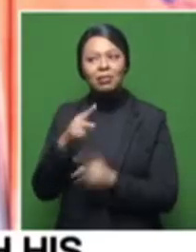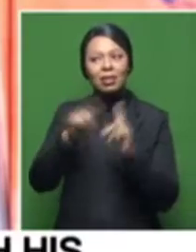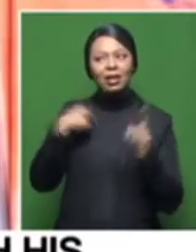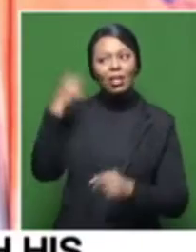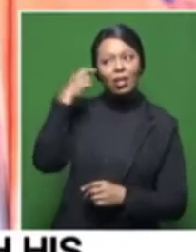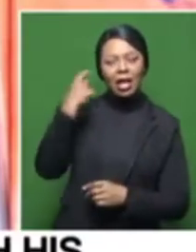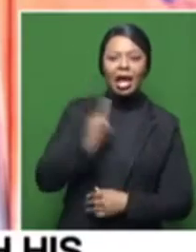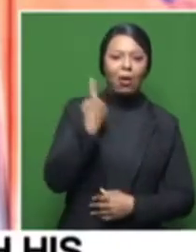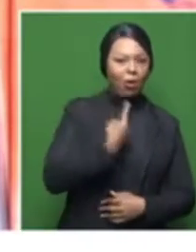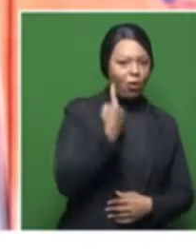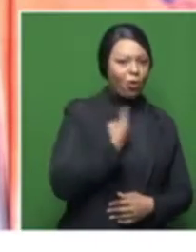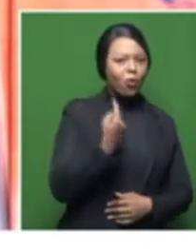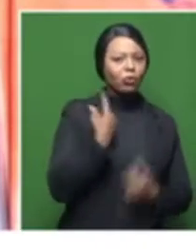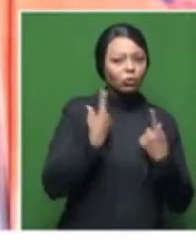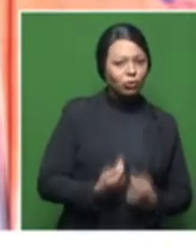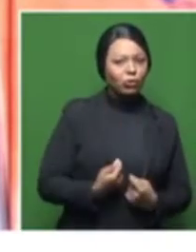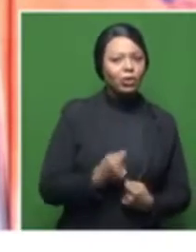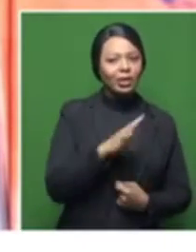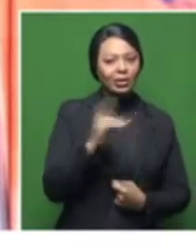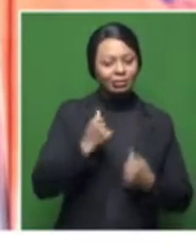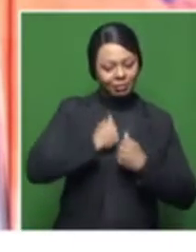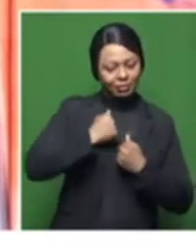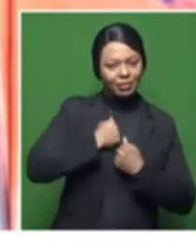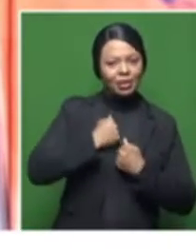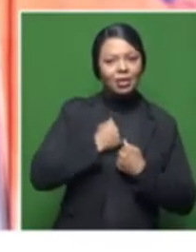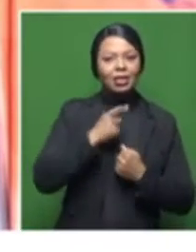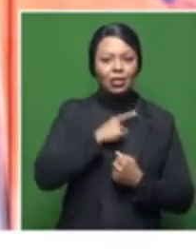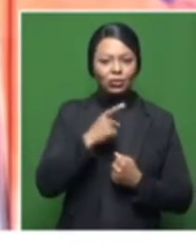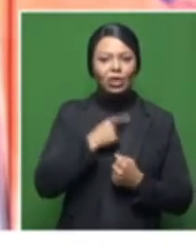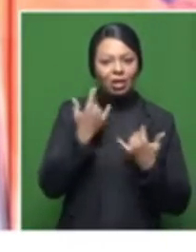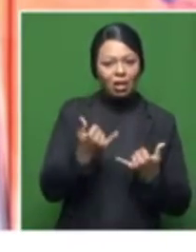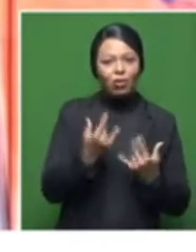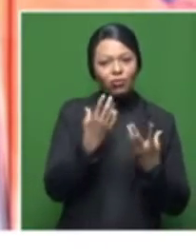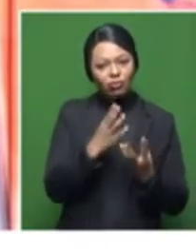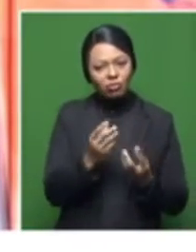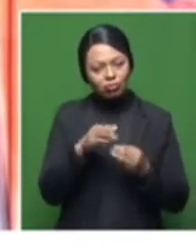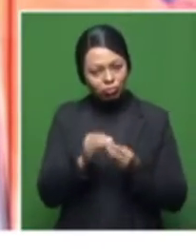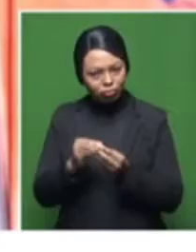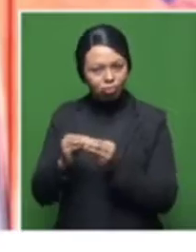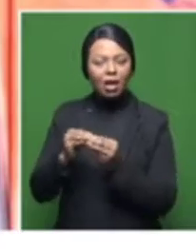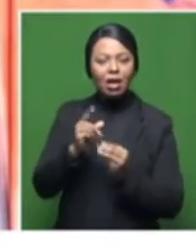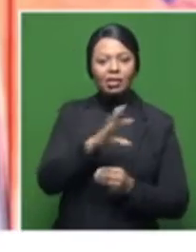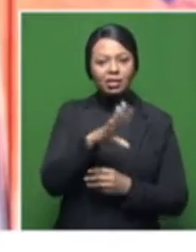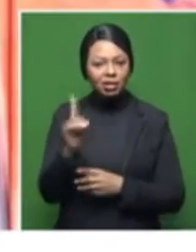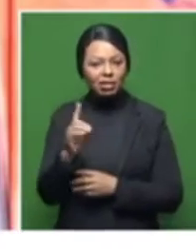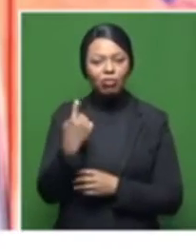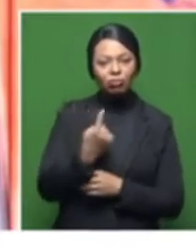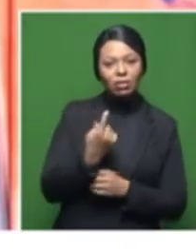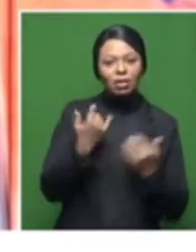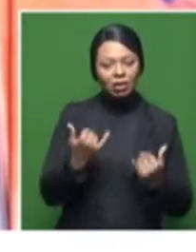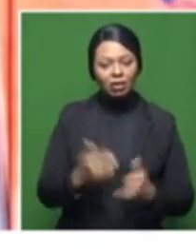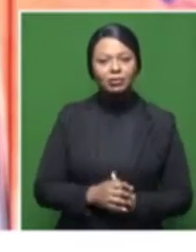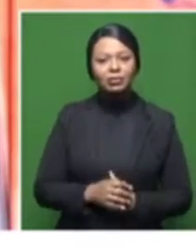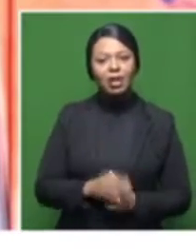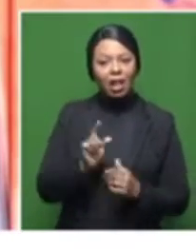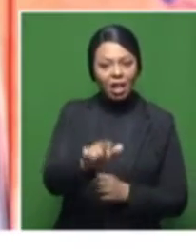And hence, I've gone solo. And I've released a couple of singles, and I love collaborations. Right. And even with my